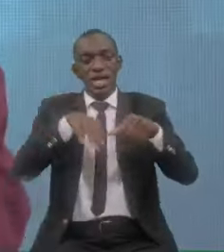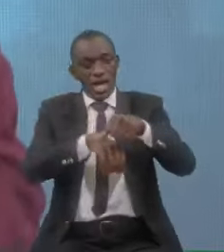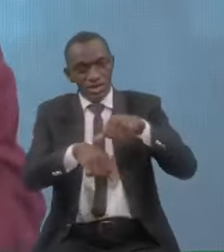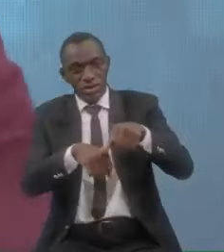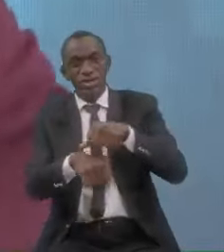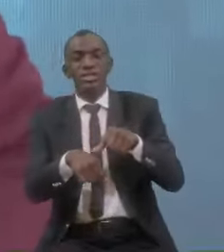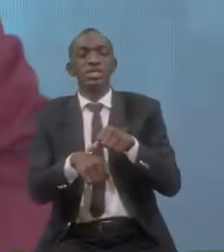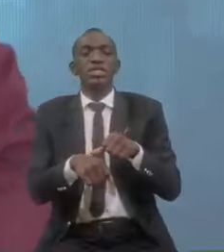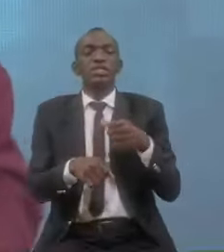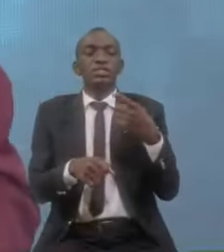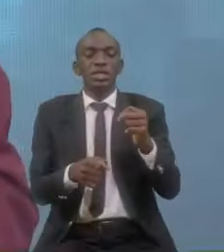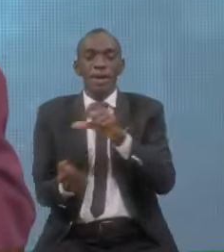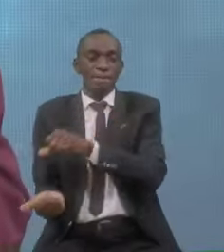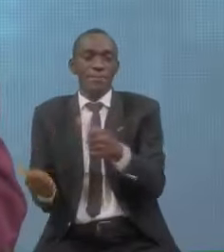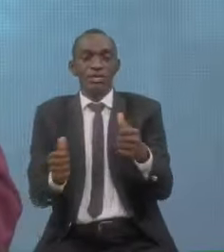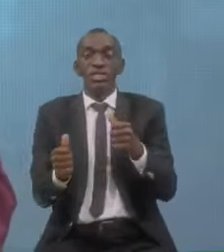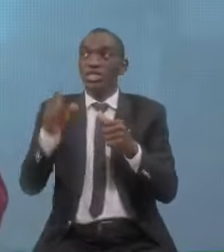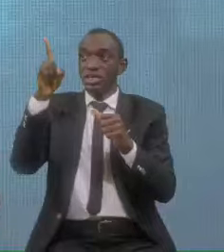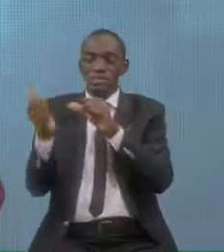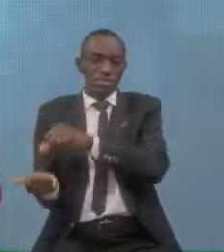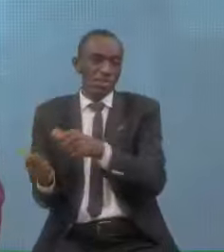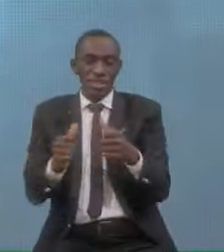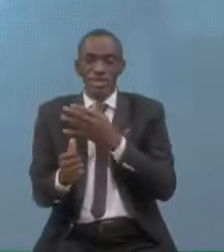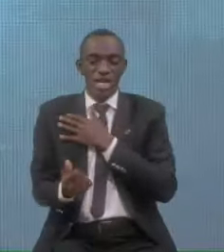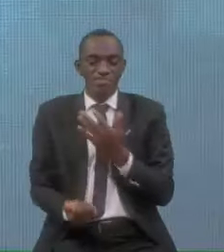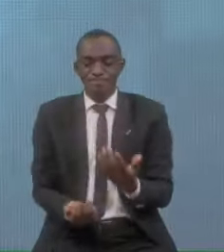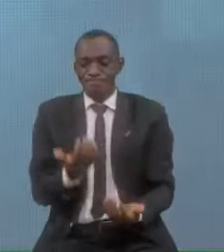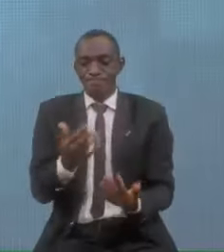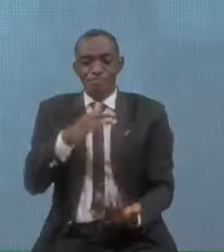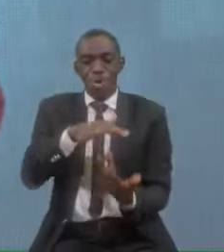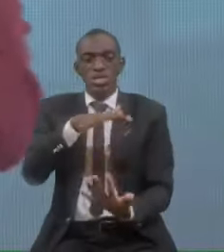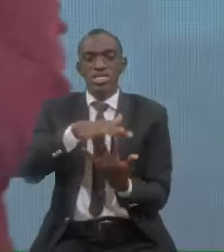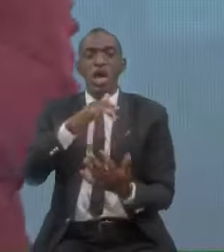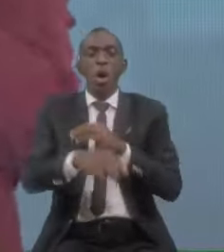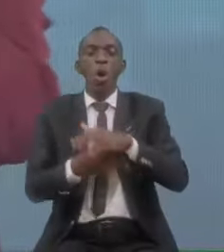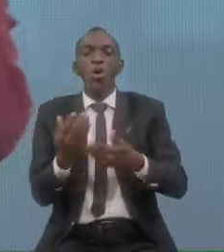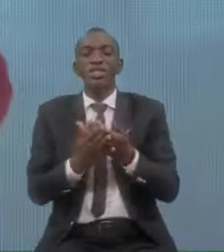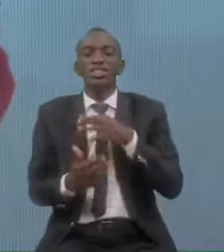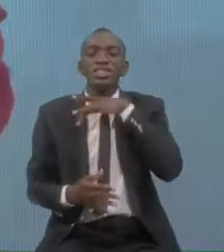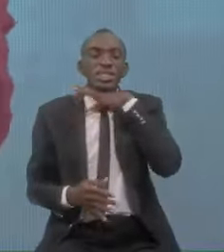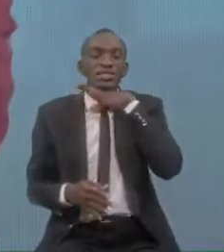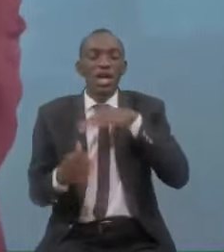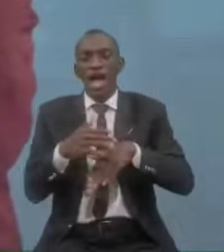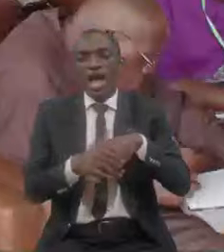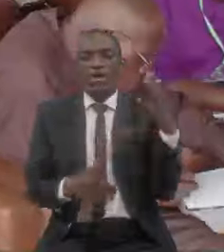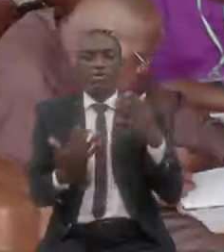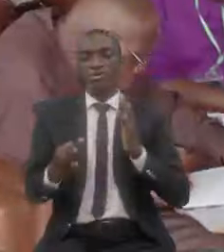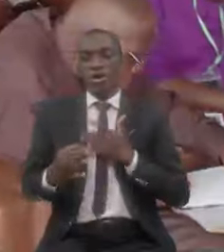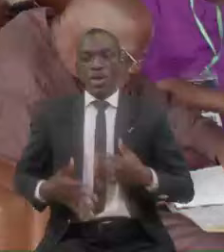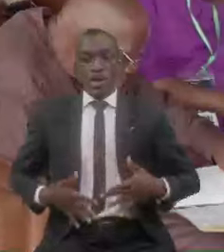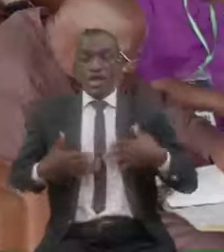that baptizes and burns every chaff out of our life. It's the Holy Ghost that has brought